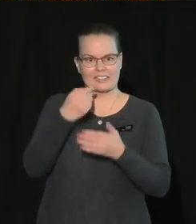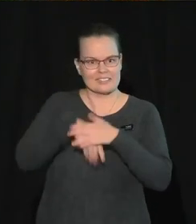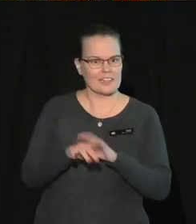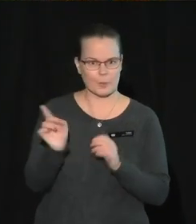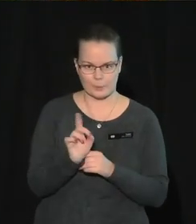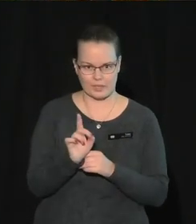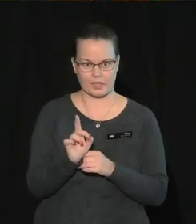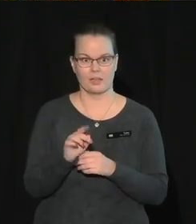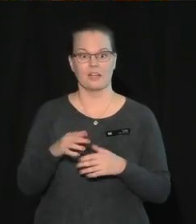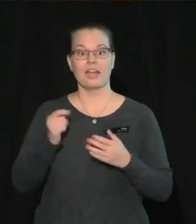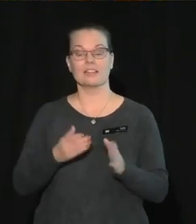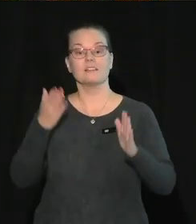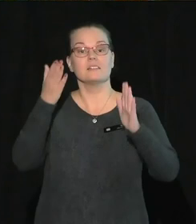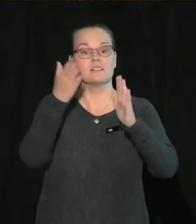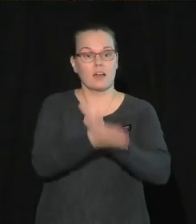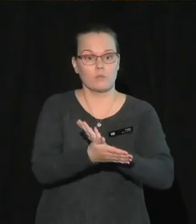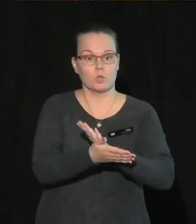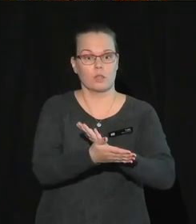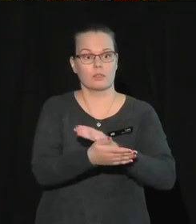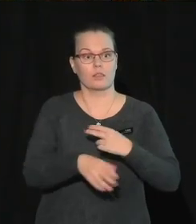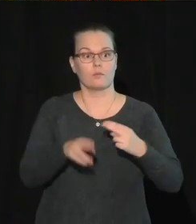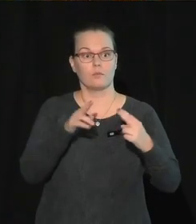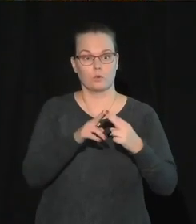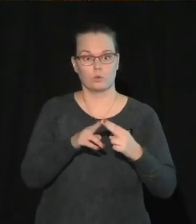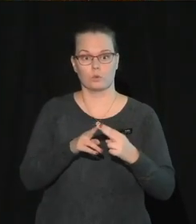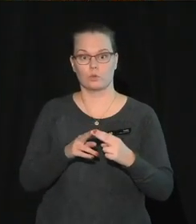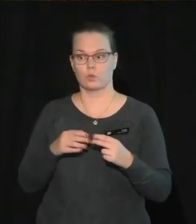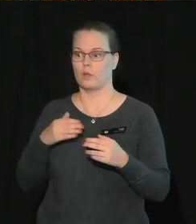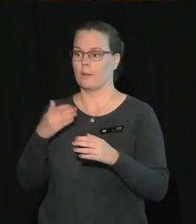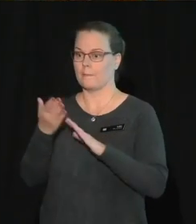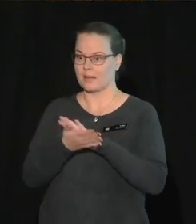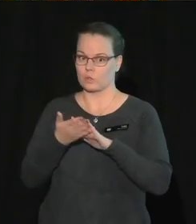että tämä saavutettavuus työ perustuu